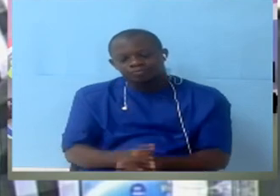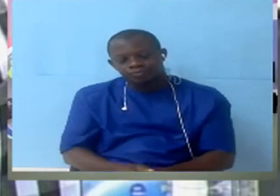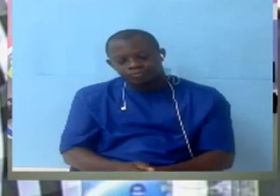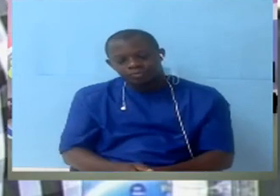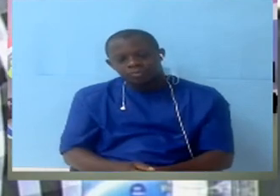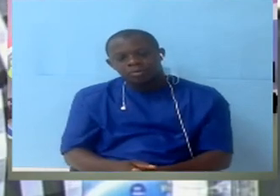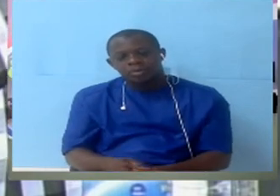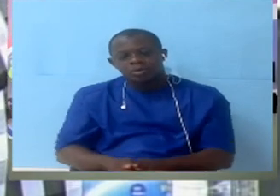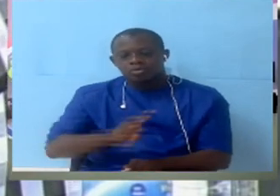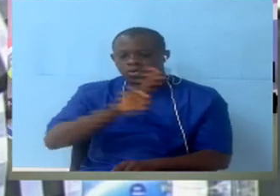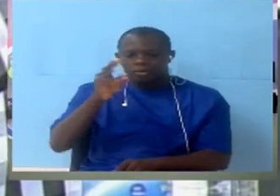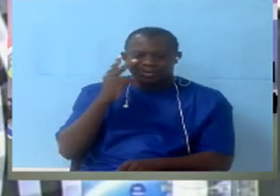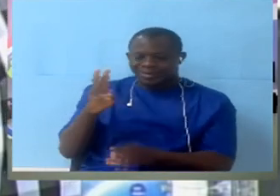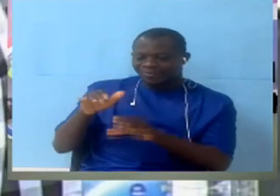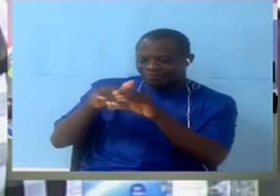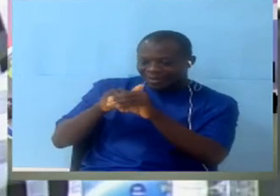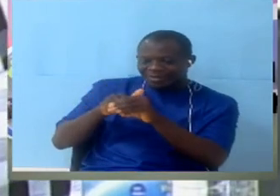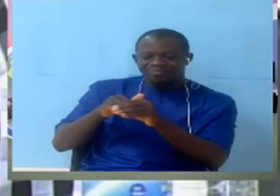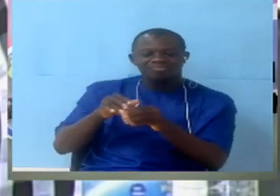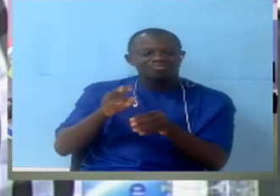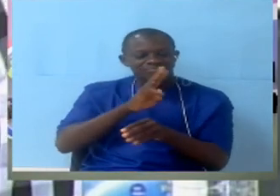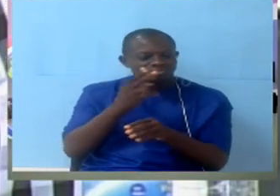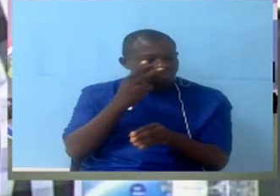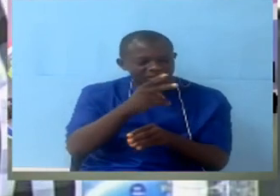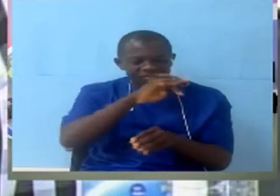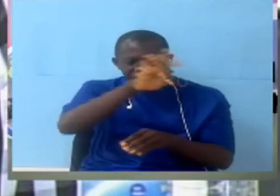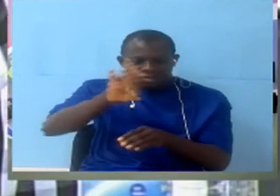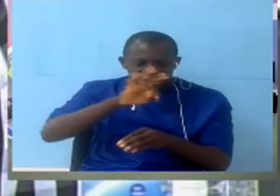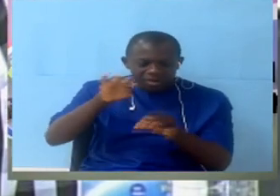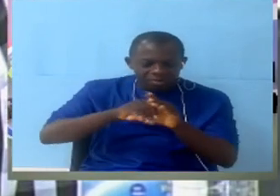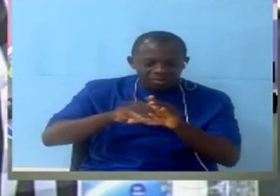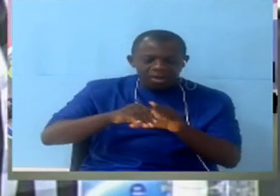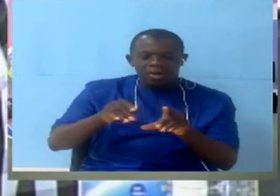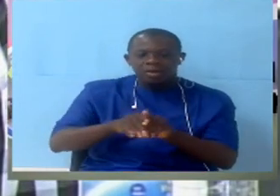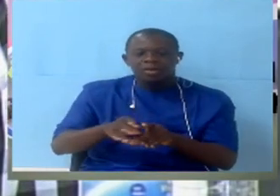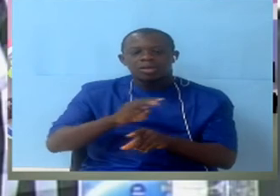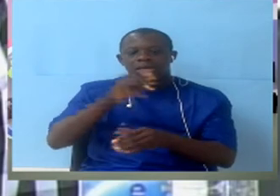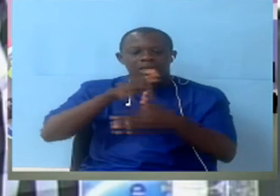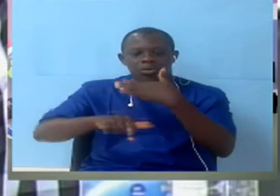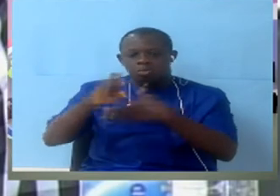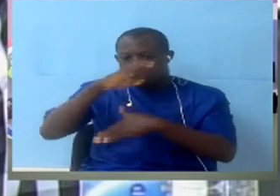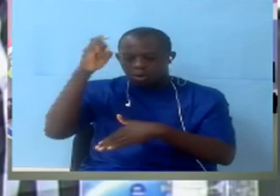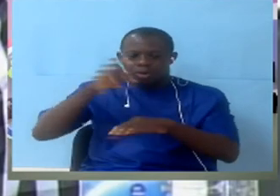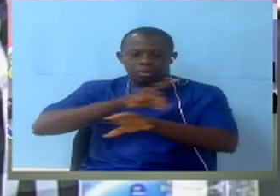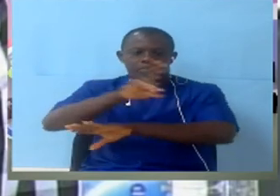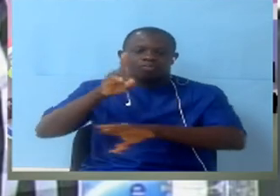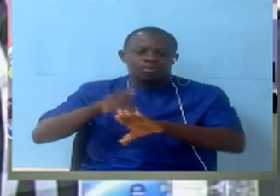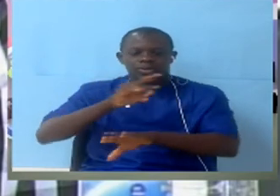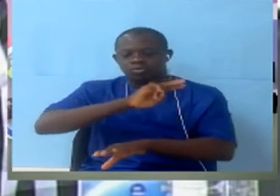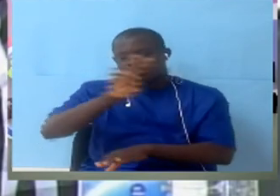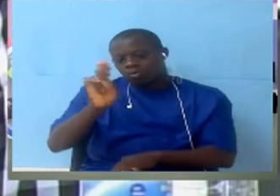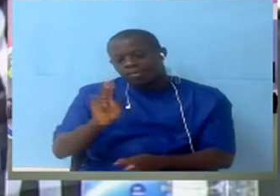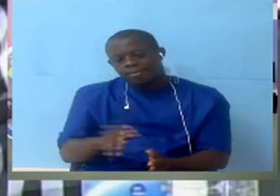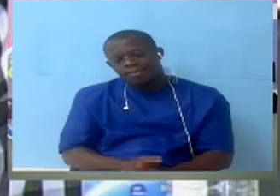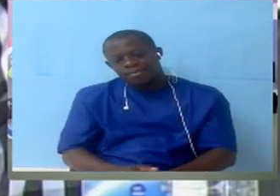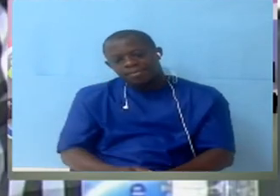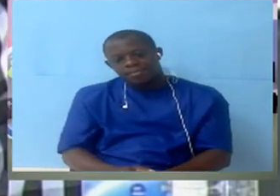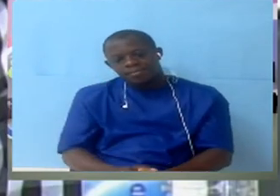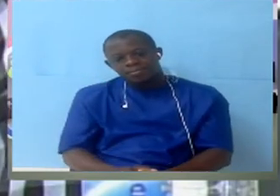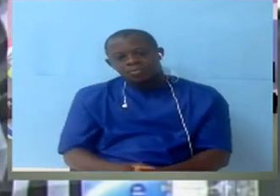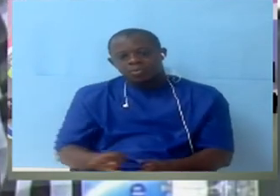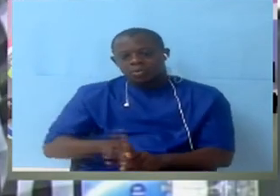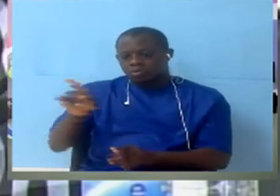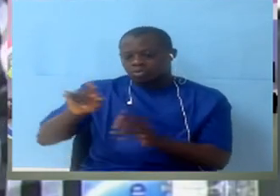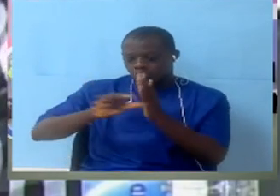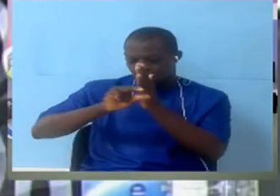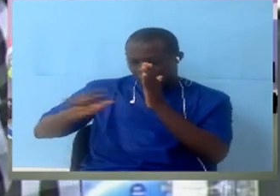kana friendship ya jube badi ya jube do goto. Let's not look for friendship or that me so and so is my relative. Ñi ne qualified pour les